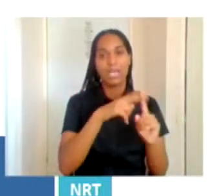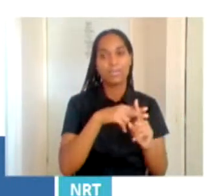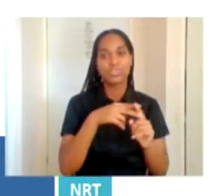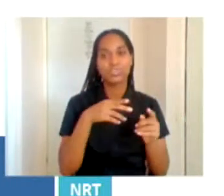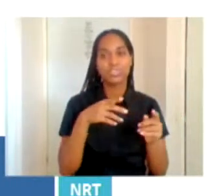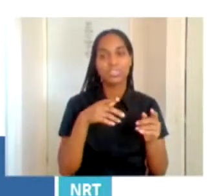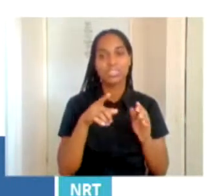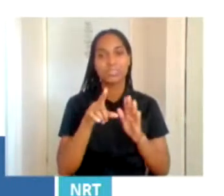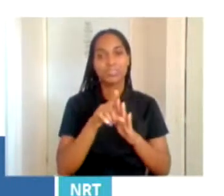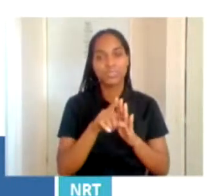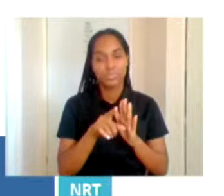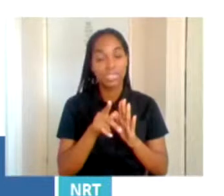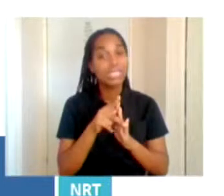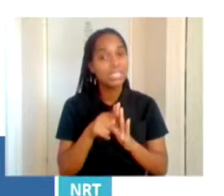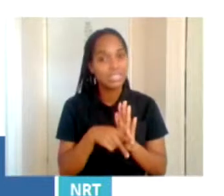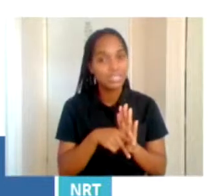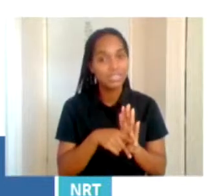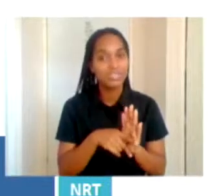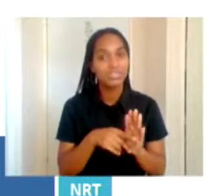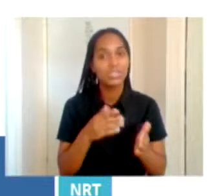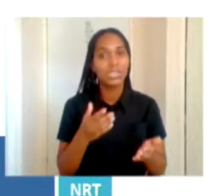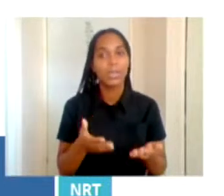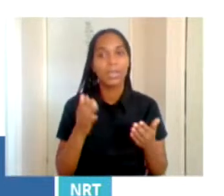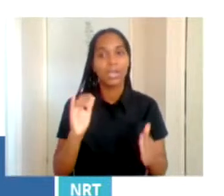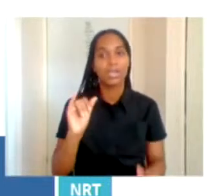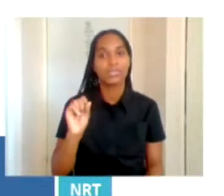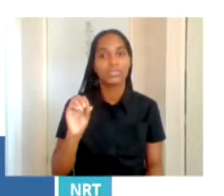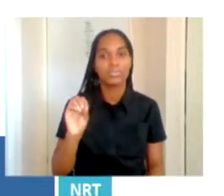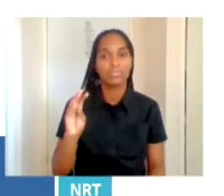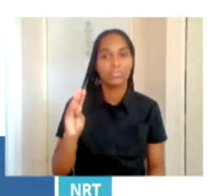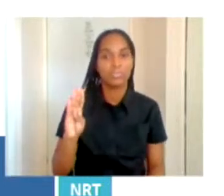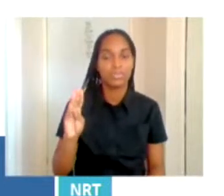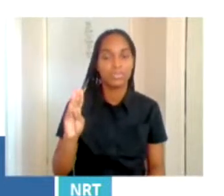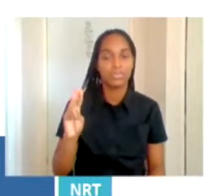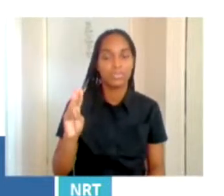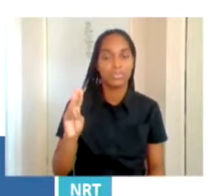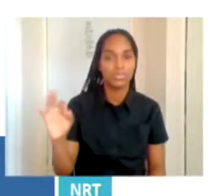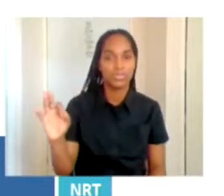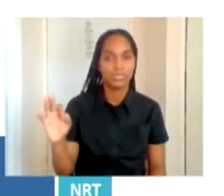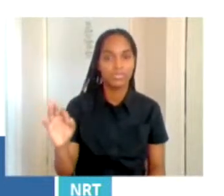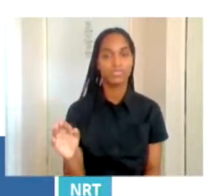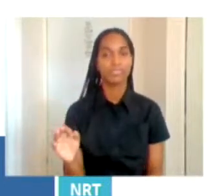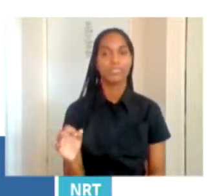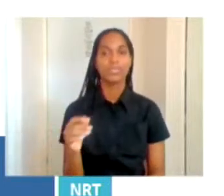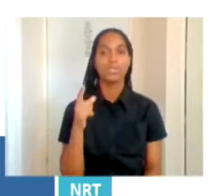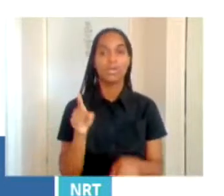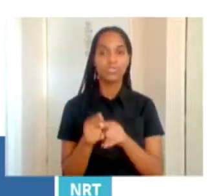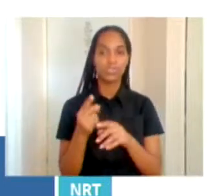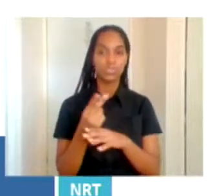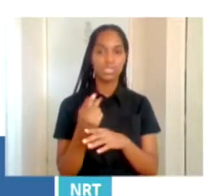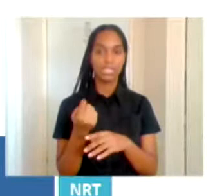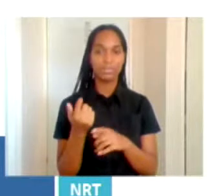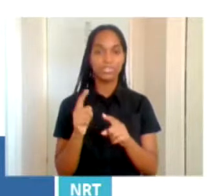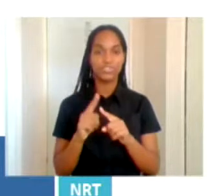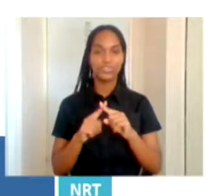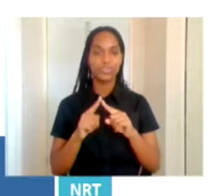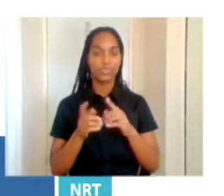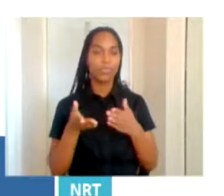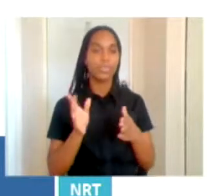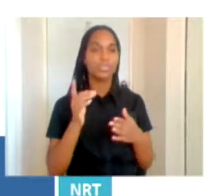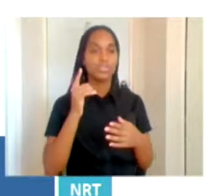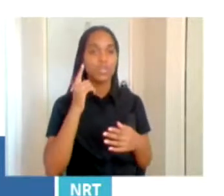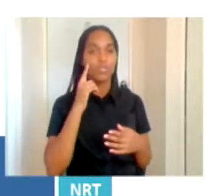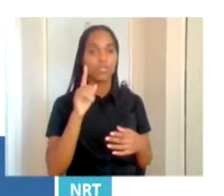deliver, ISO-BMF file, and also they use a little bit different ways of fragmenting file